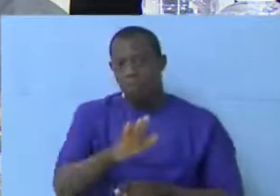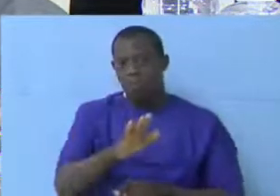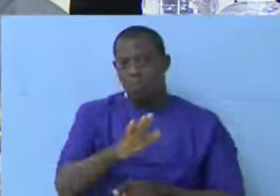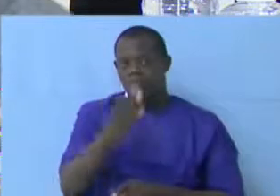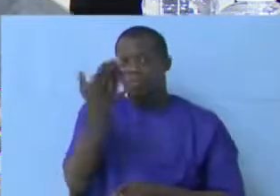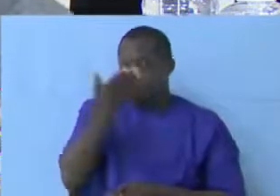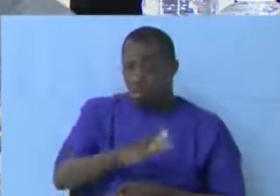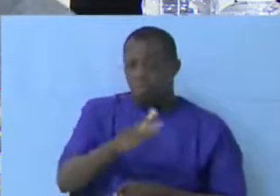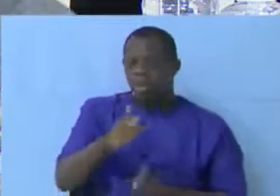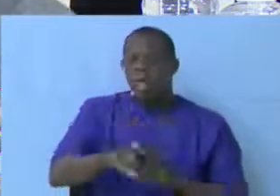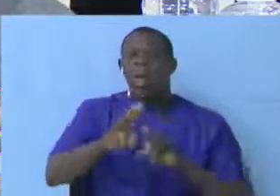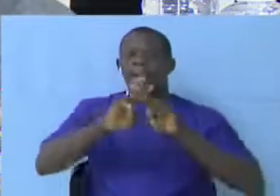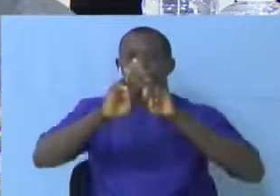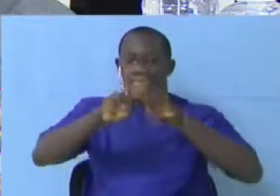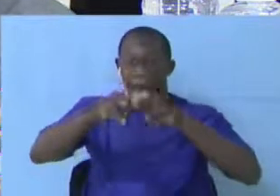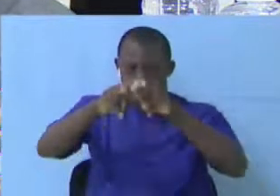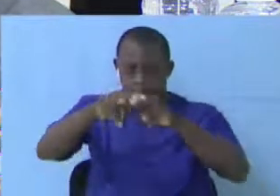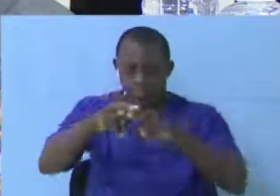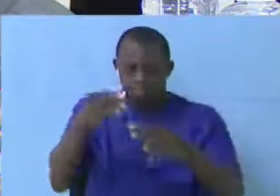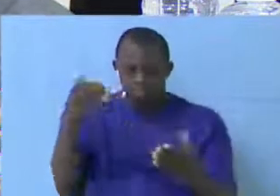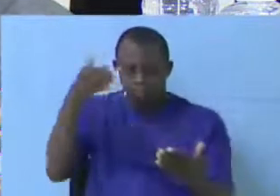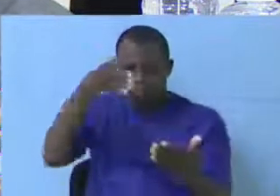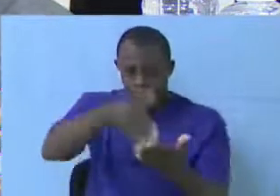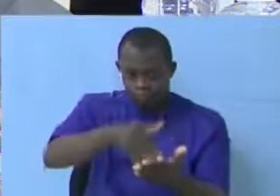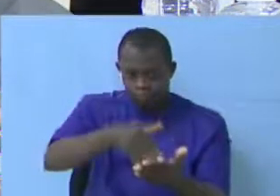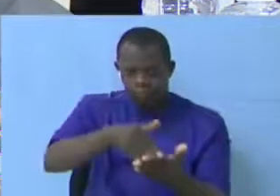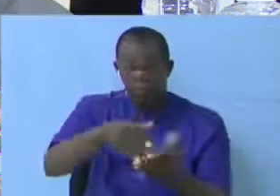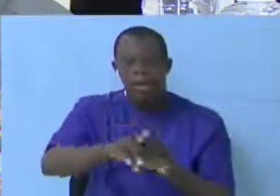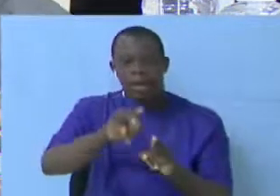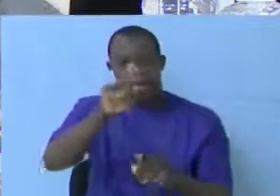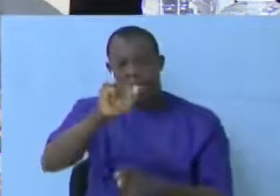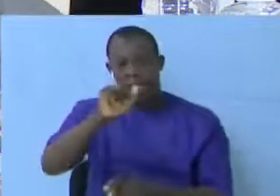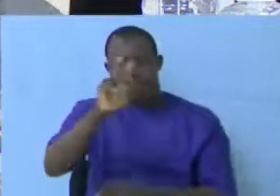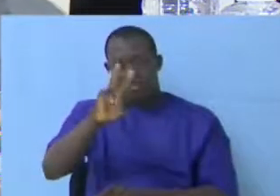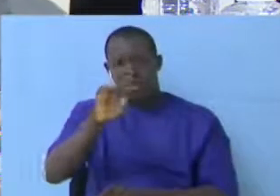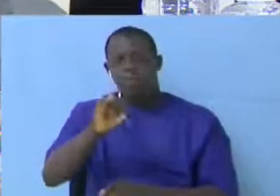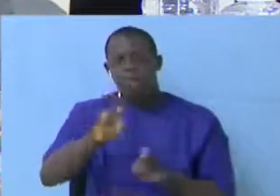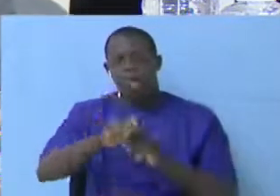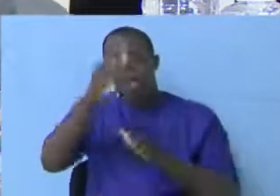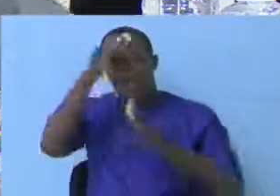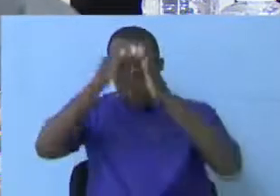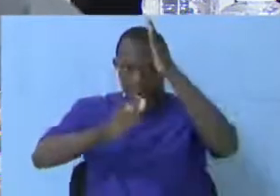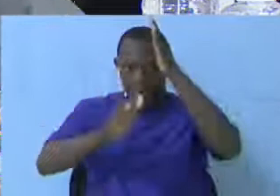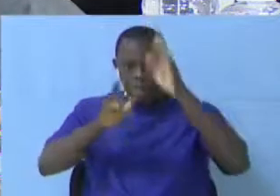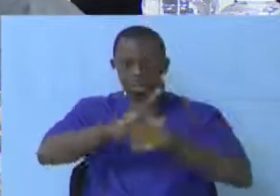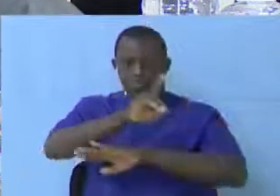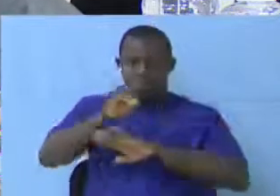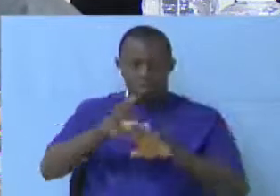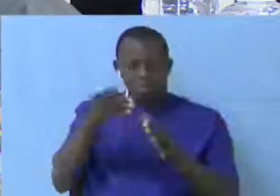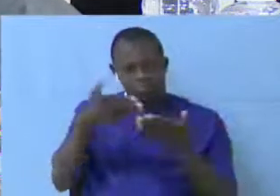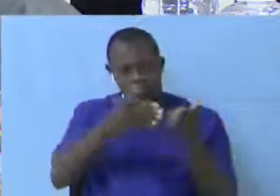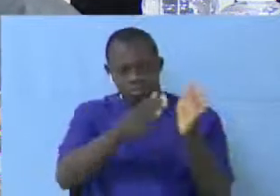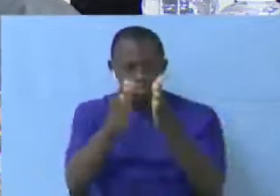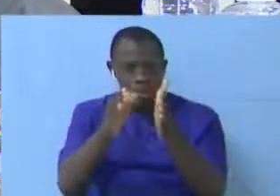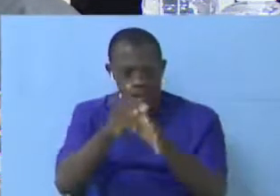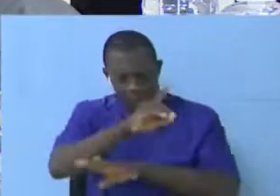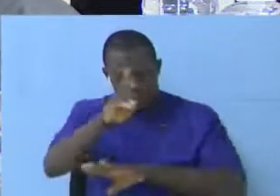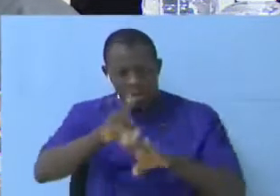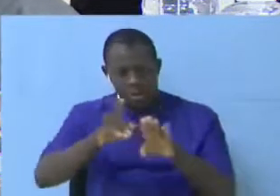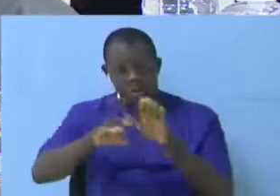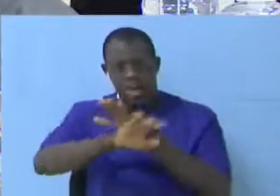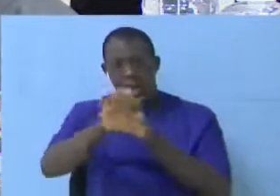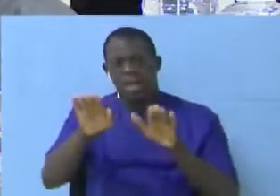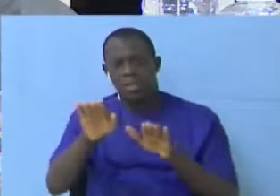to the Navy Yard. Oh, sorry, interpreters. Okay. Chairman